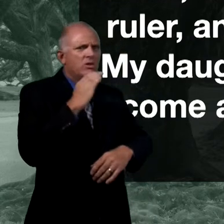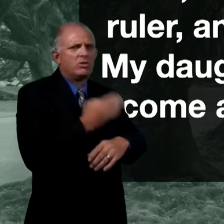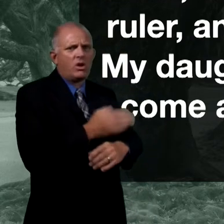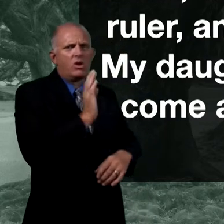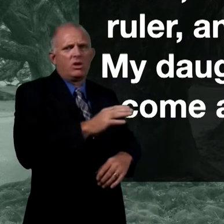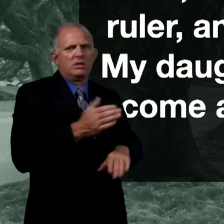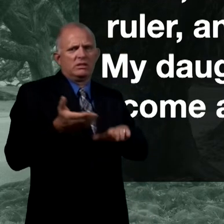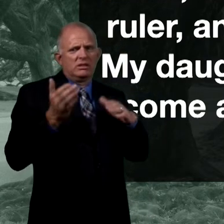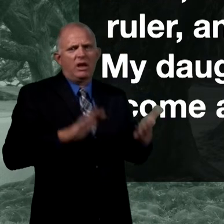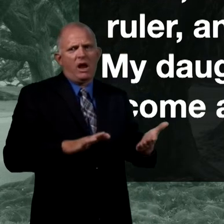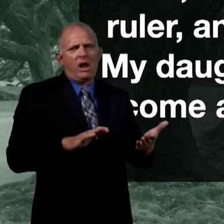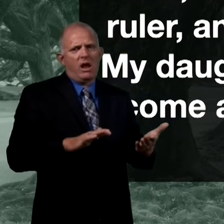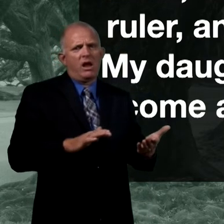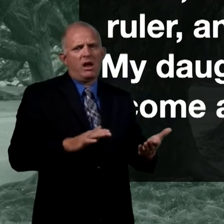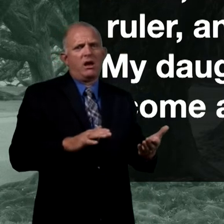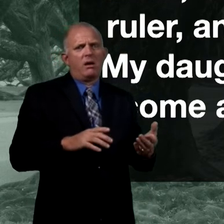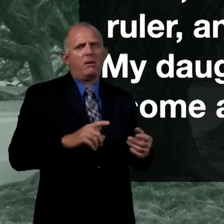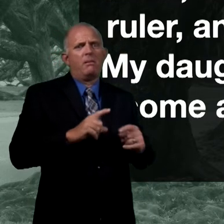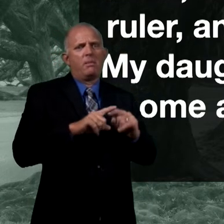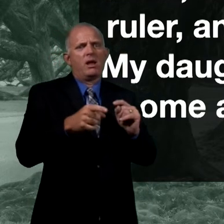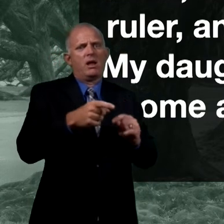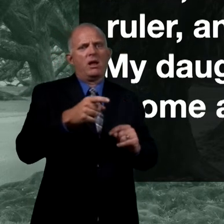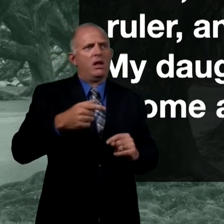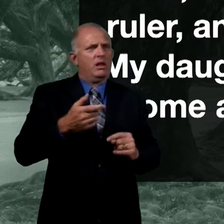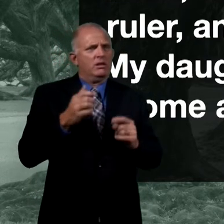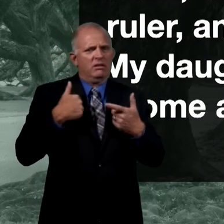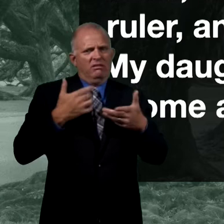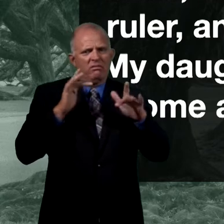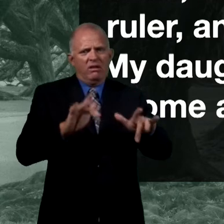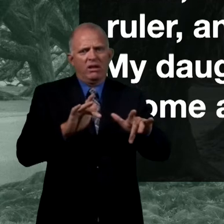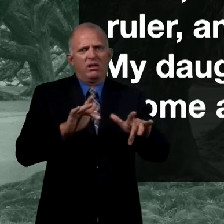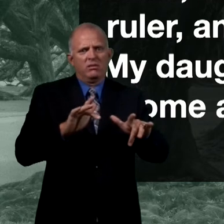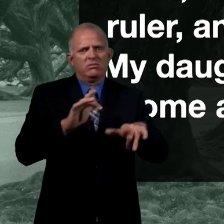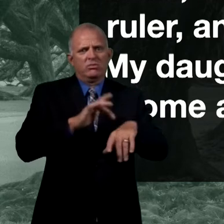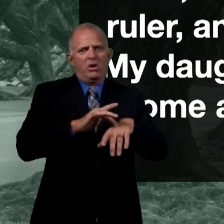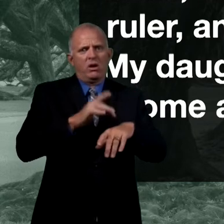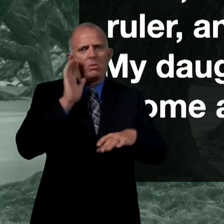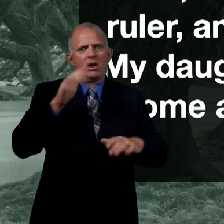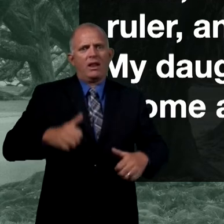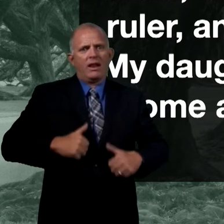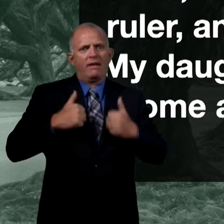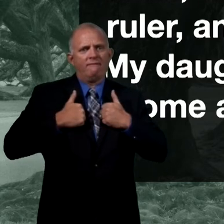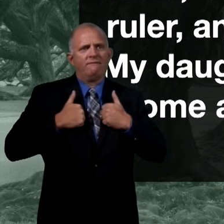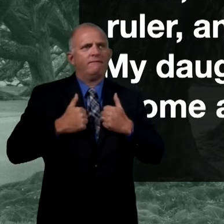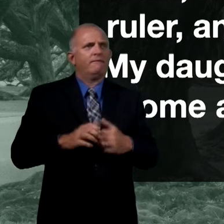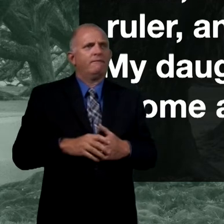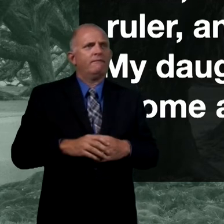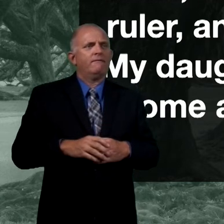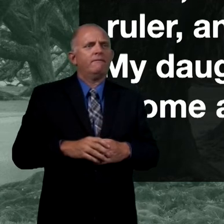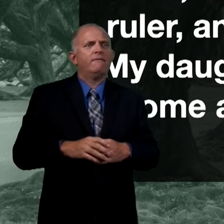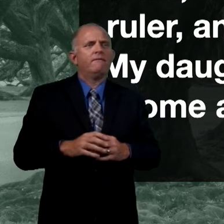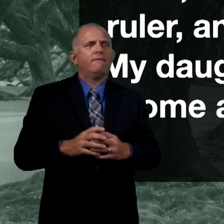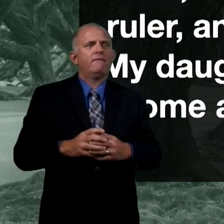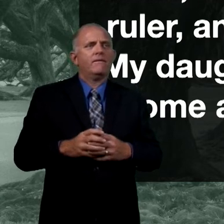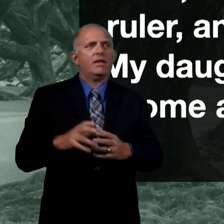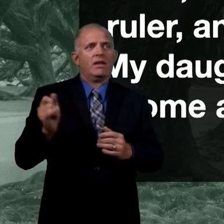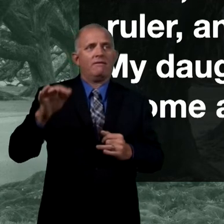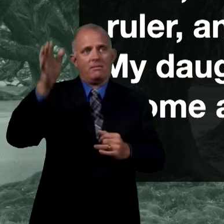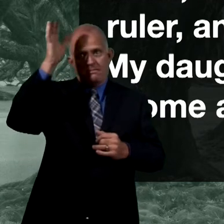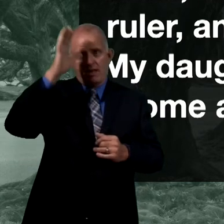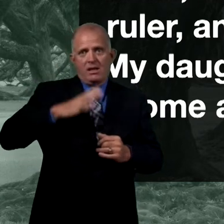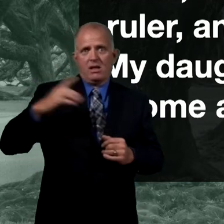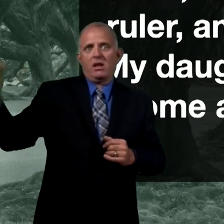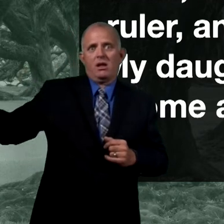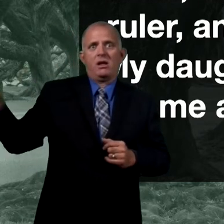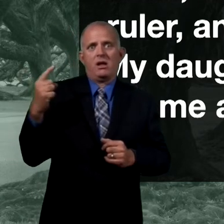lay the hand upon her, and she shall live. So Jesus is teaching, just like now, if a guy walked up, now if a guy came up right now and said, hey, my daughter is